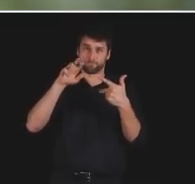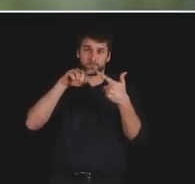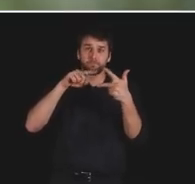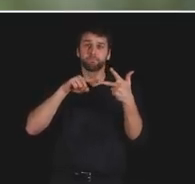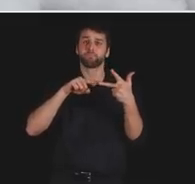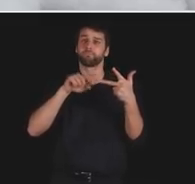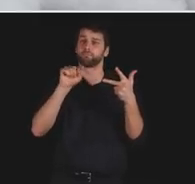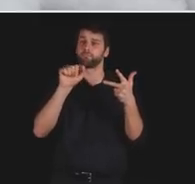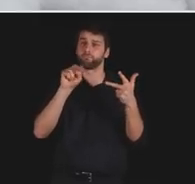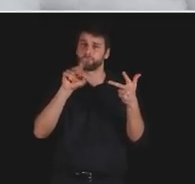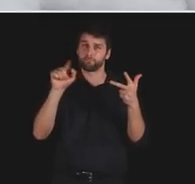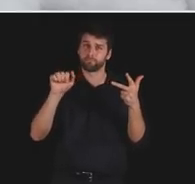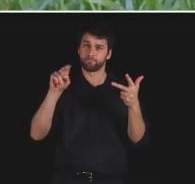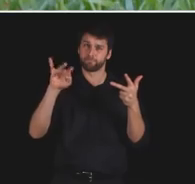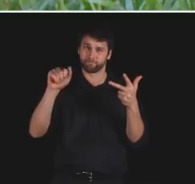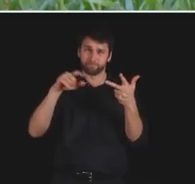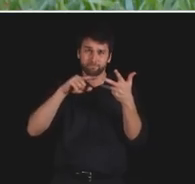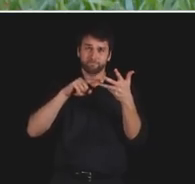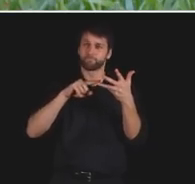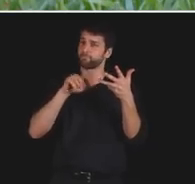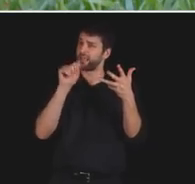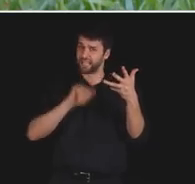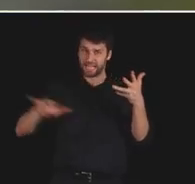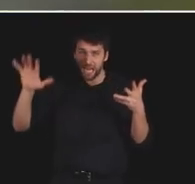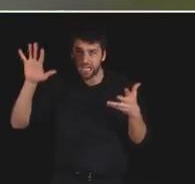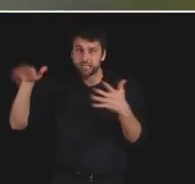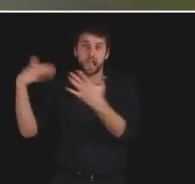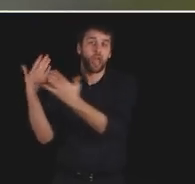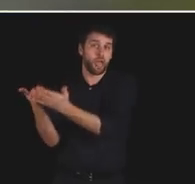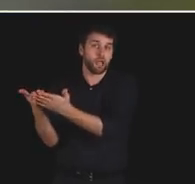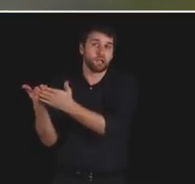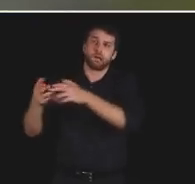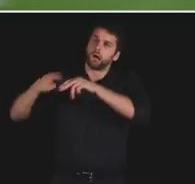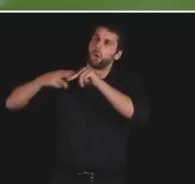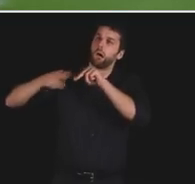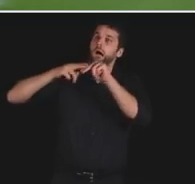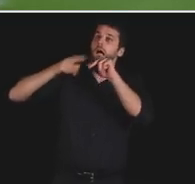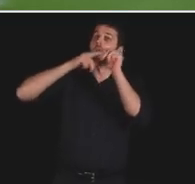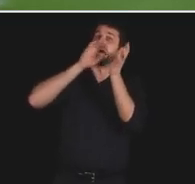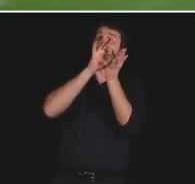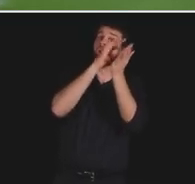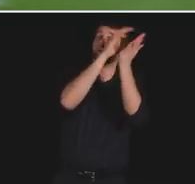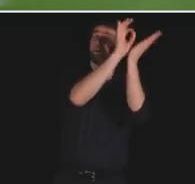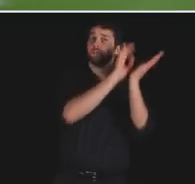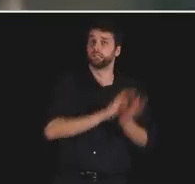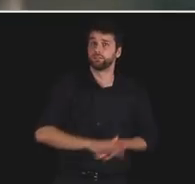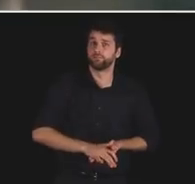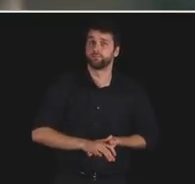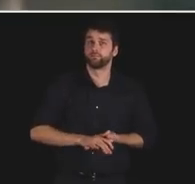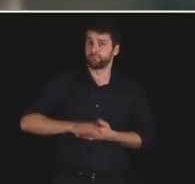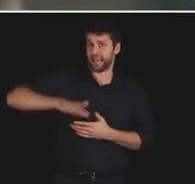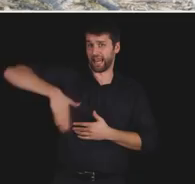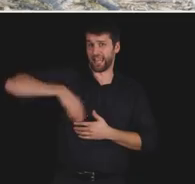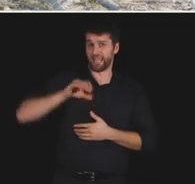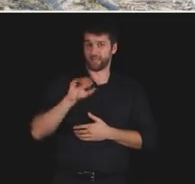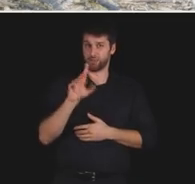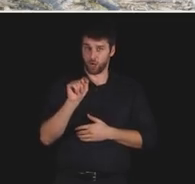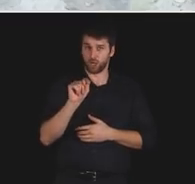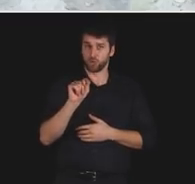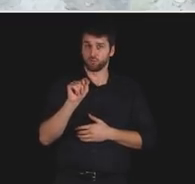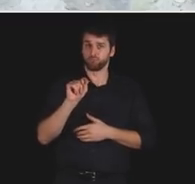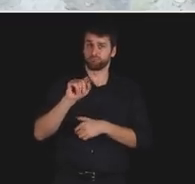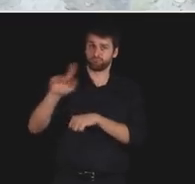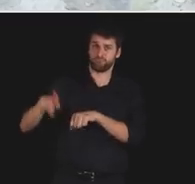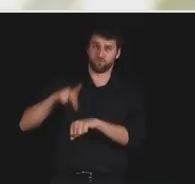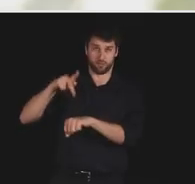Asia, and the sightings racked up. It was in late October in the Philippines that I eventually came